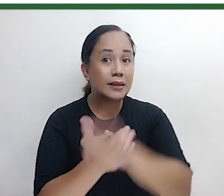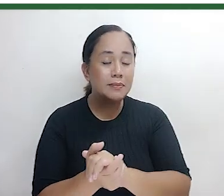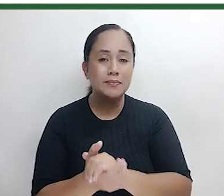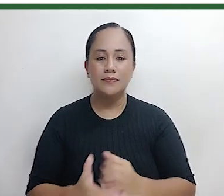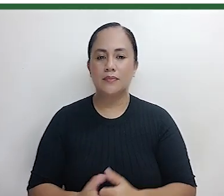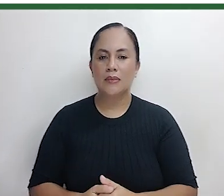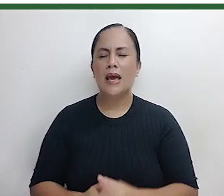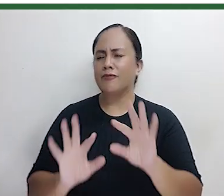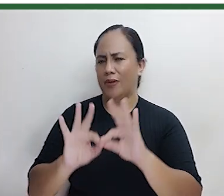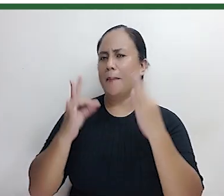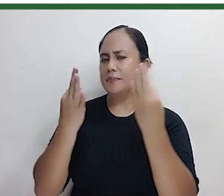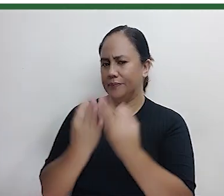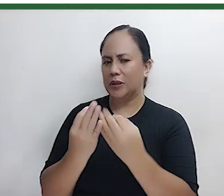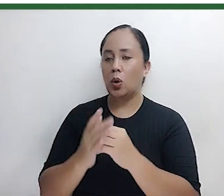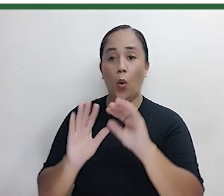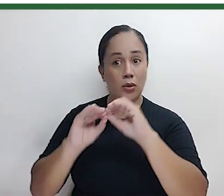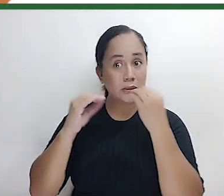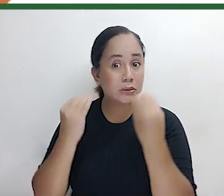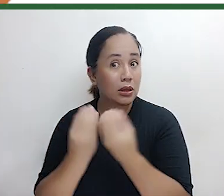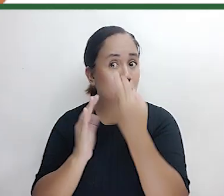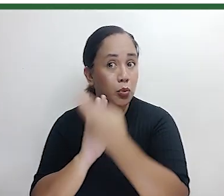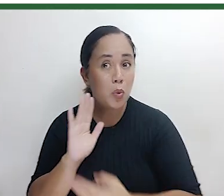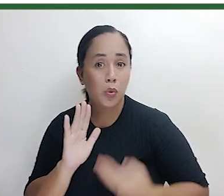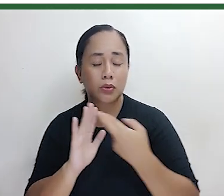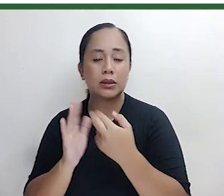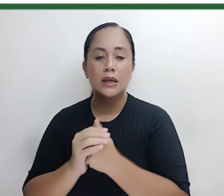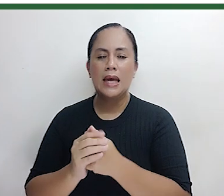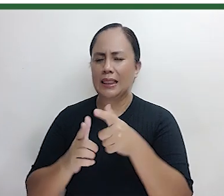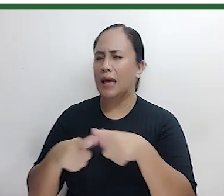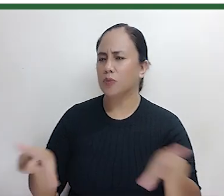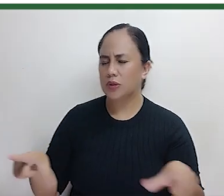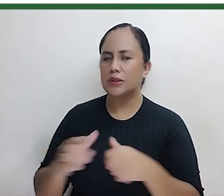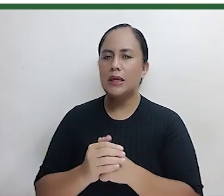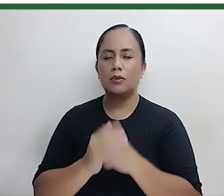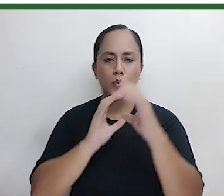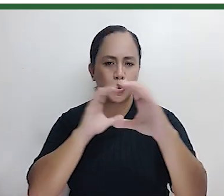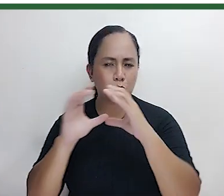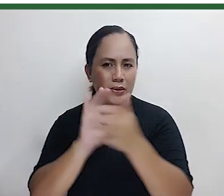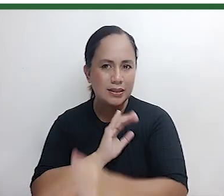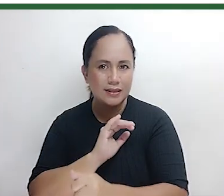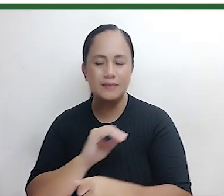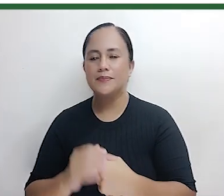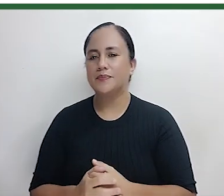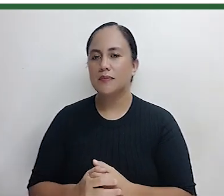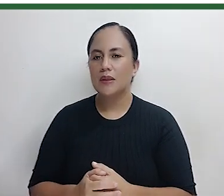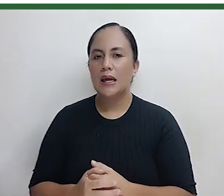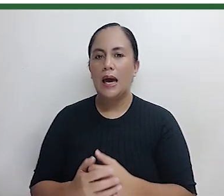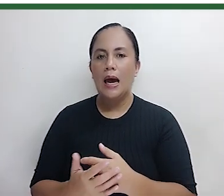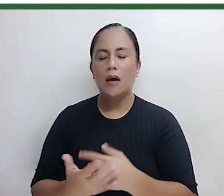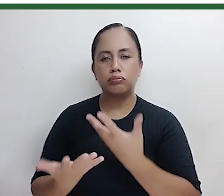political belief, family, organizational role, language and communication